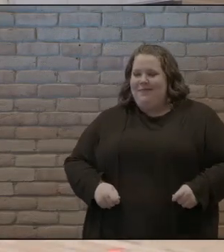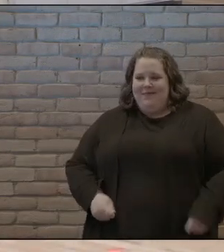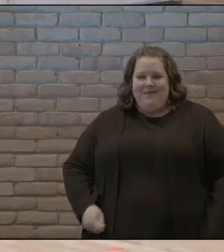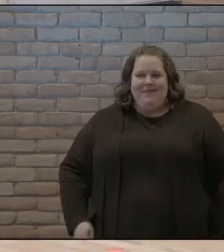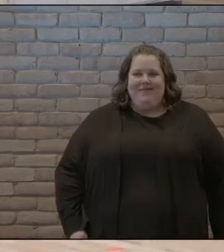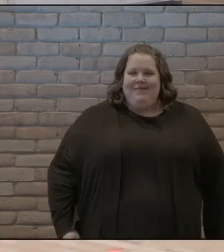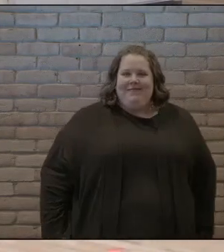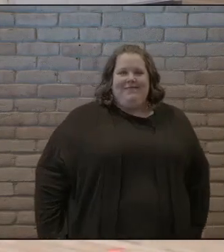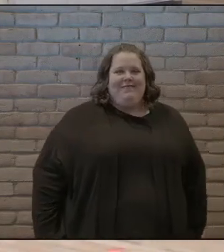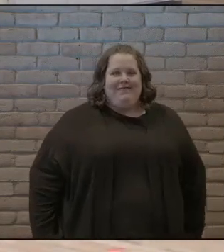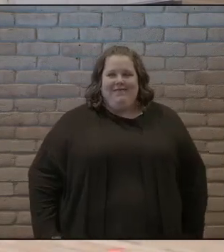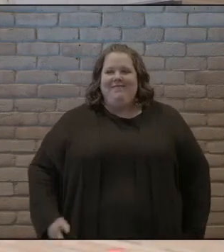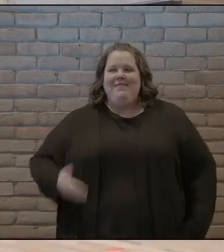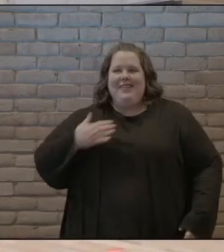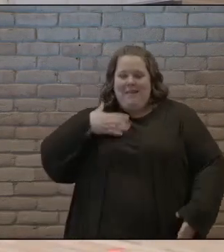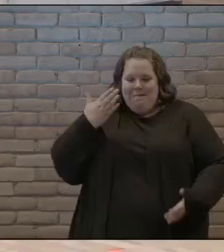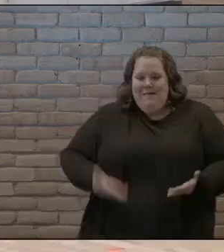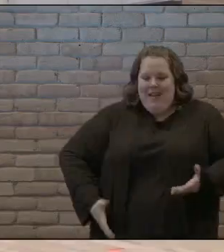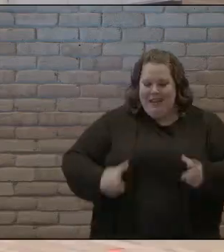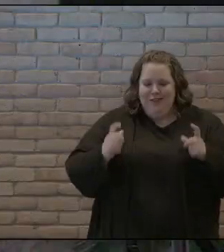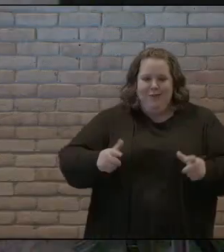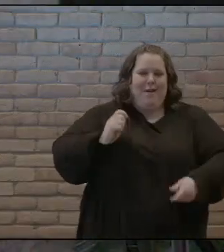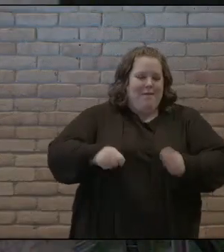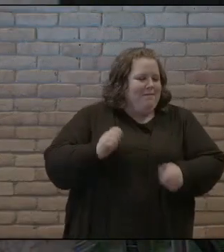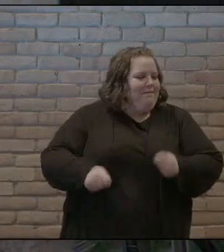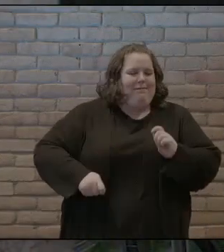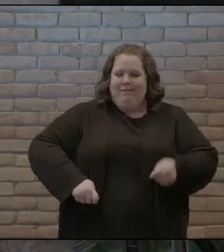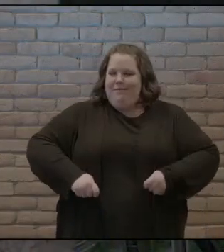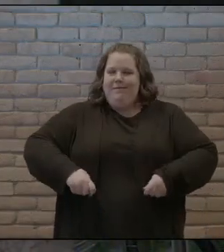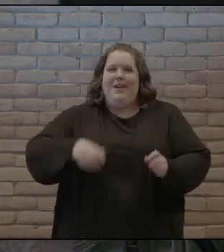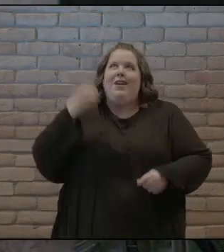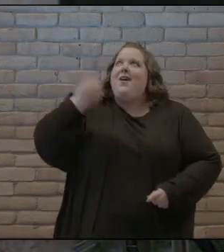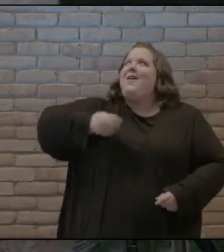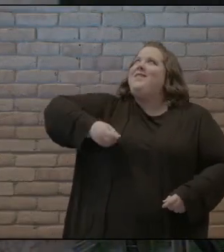Pum-pum-pum, me and my drum.